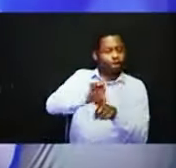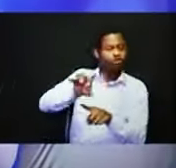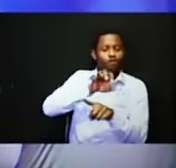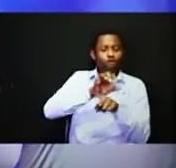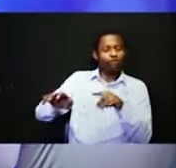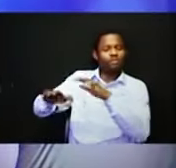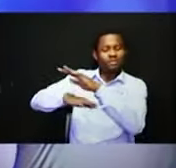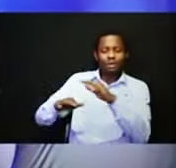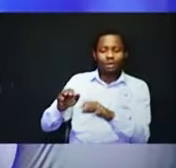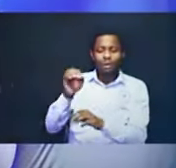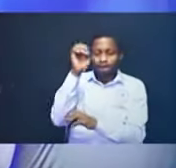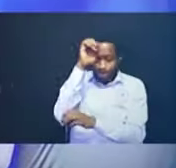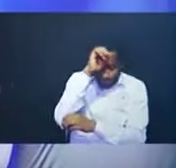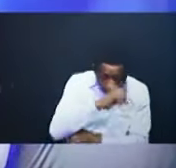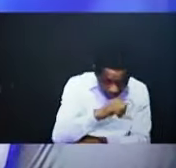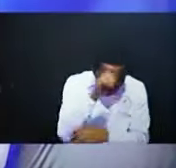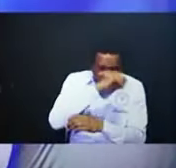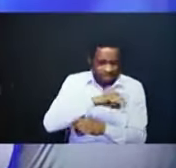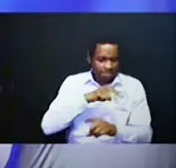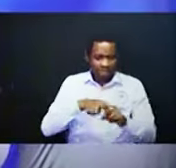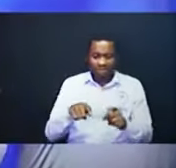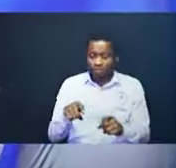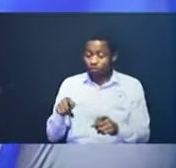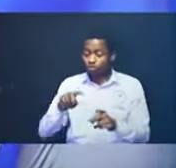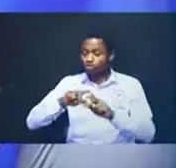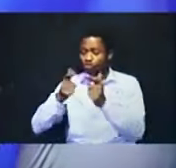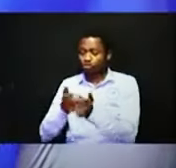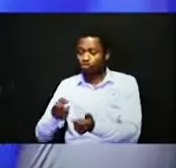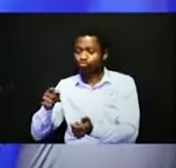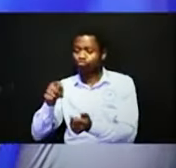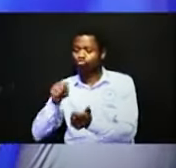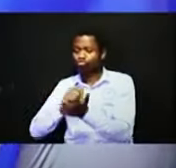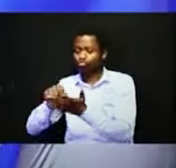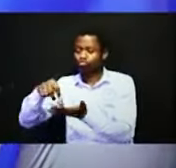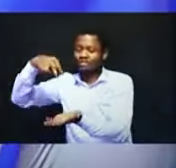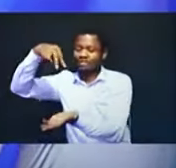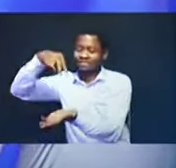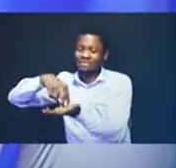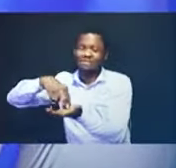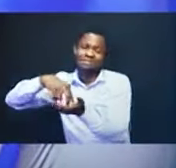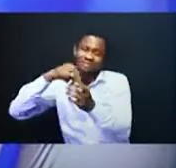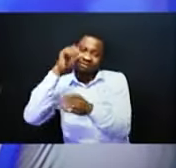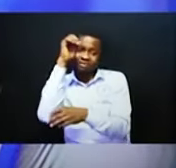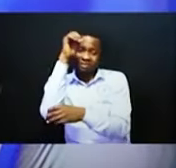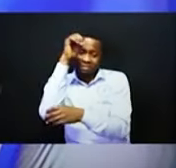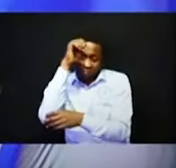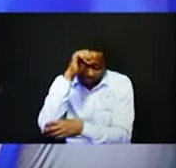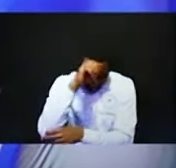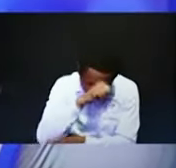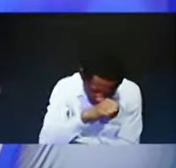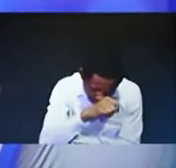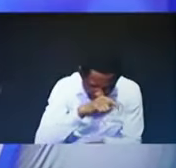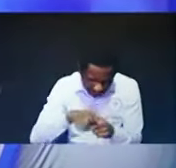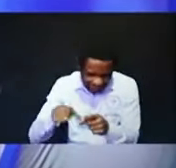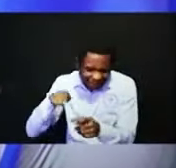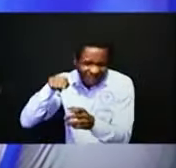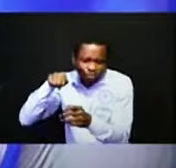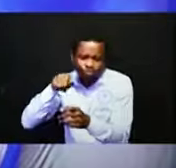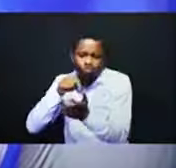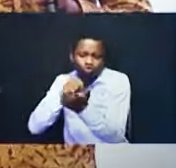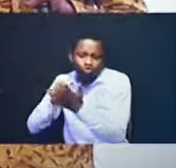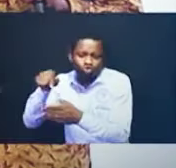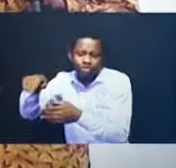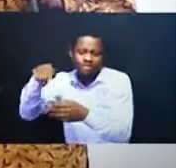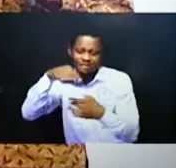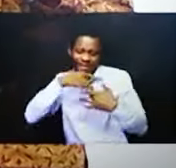heads, but inside their heart they will be standing. They say, "Hey man, no, obetumi a she one wawona se se one kutono, obetumi a kutono diye